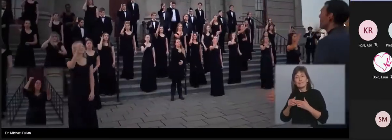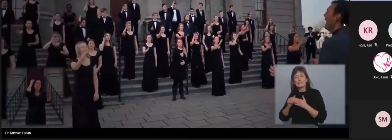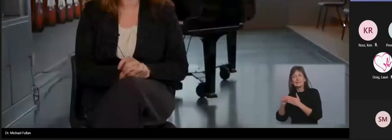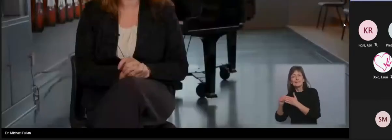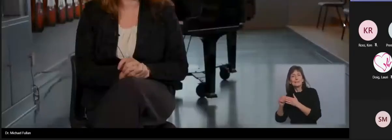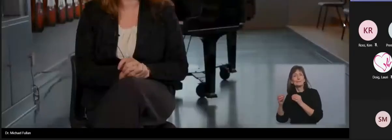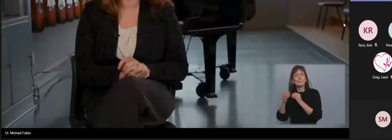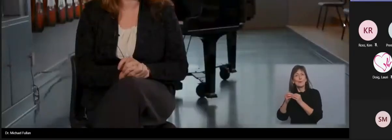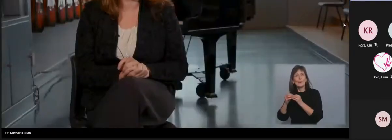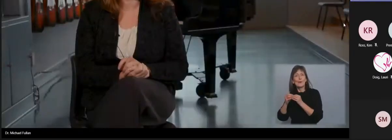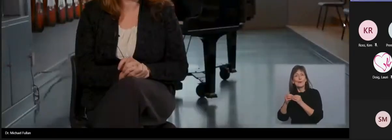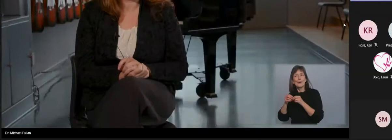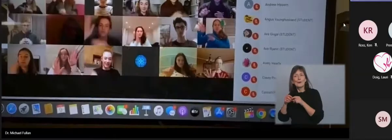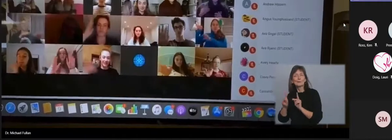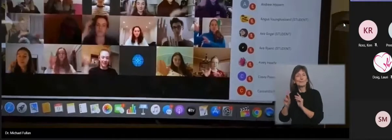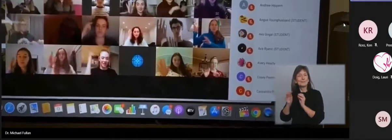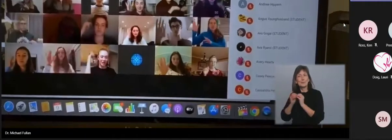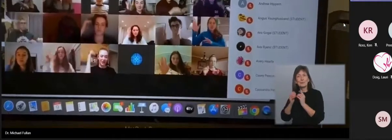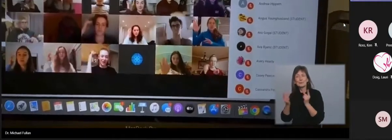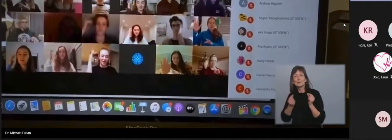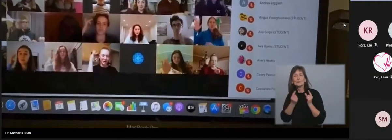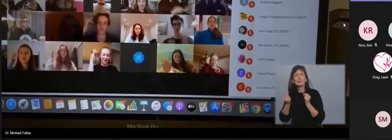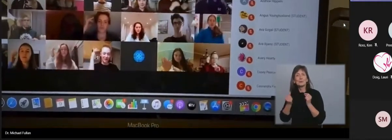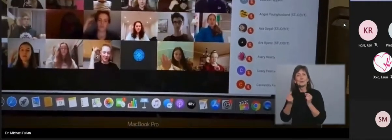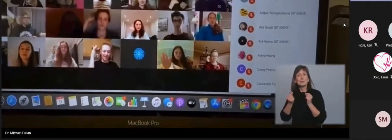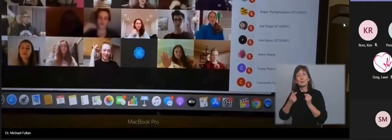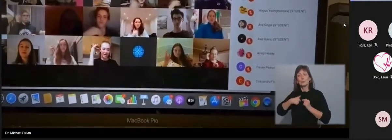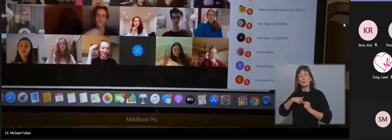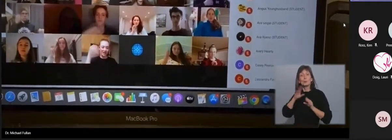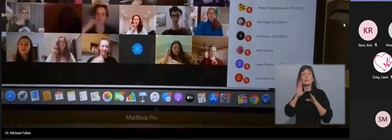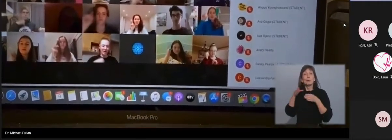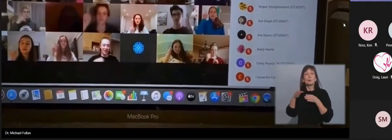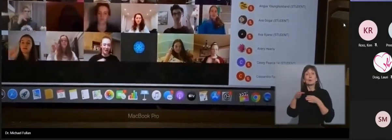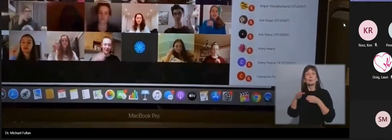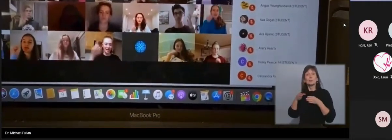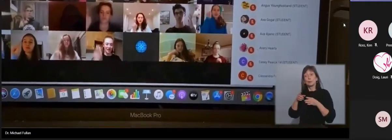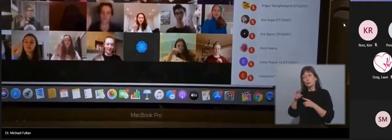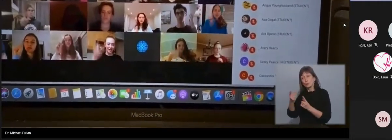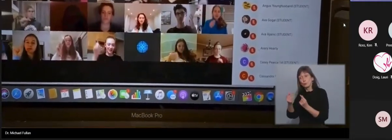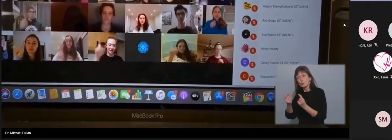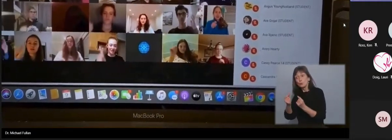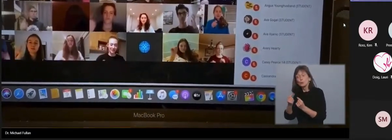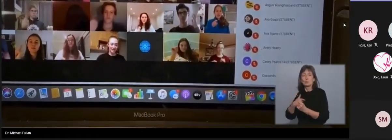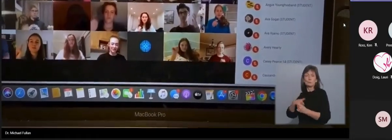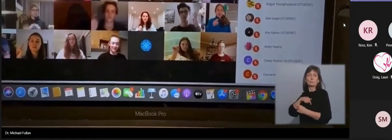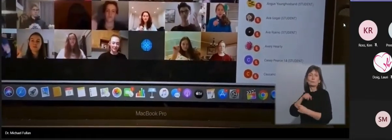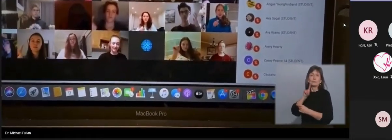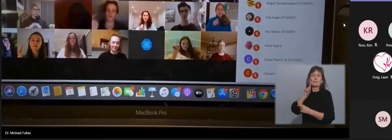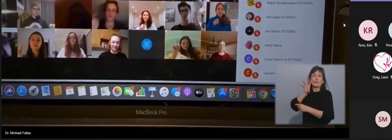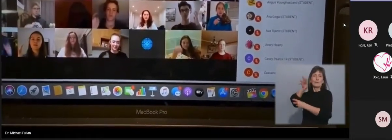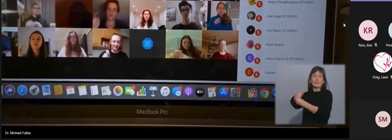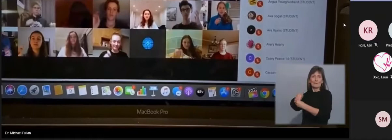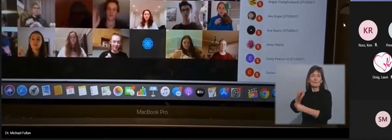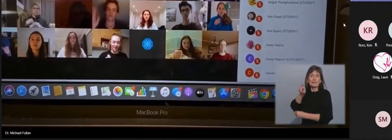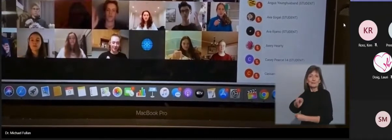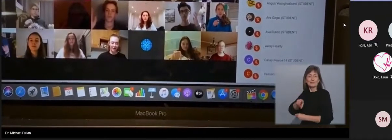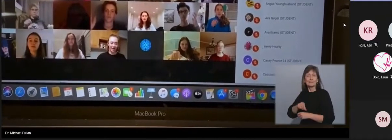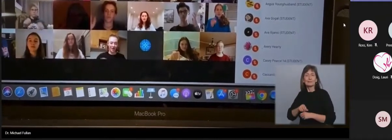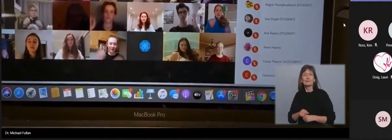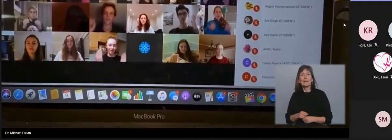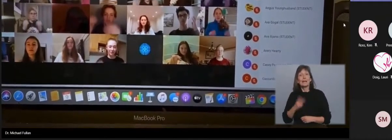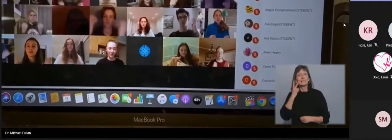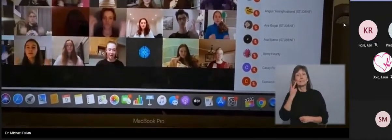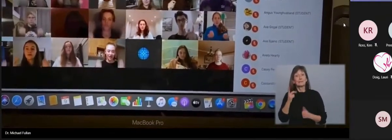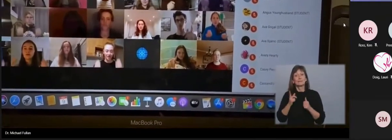philosophy of nothing about us without us i could see in our zoom session that was held with the deaf choir member paula